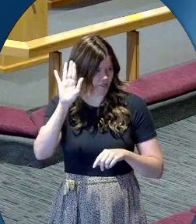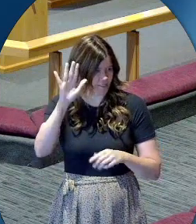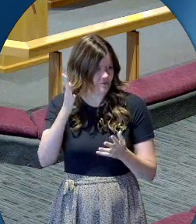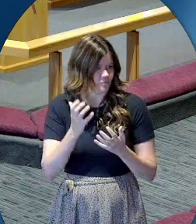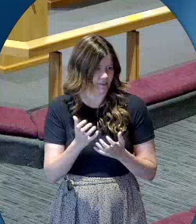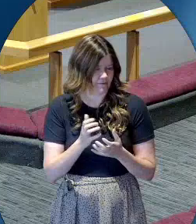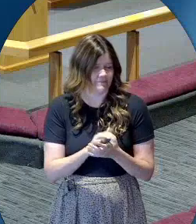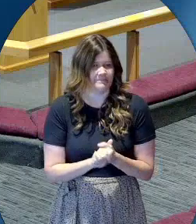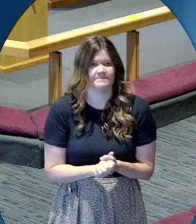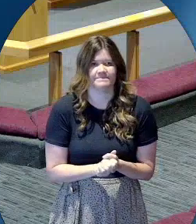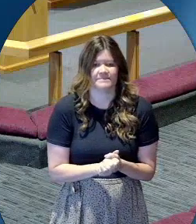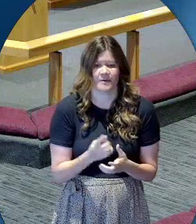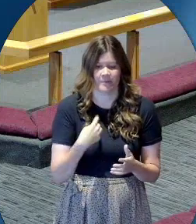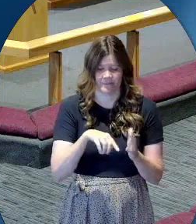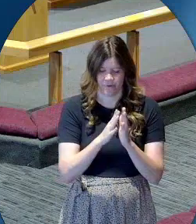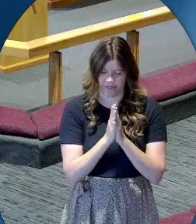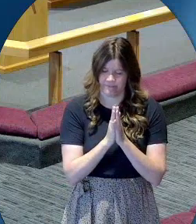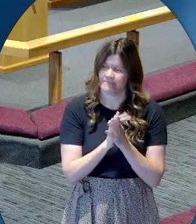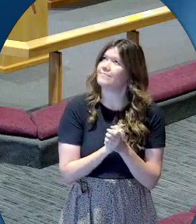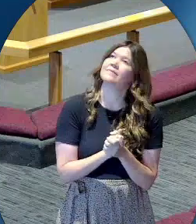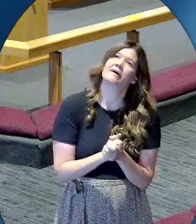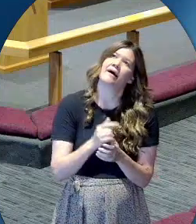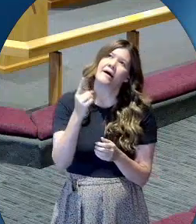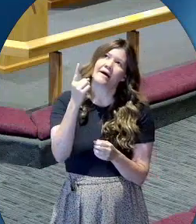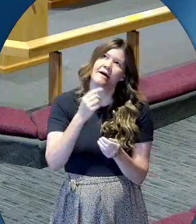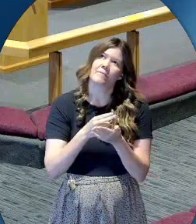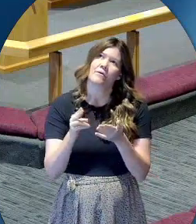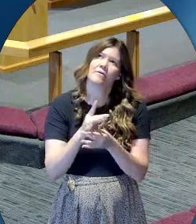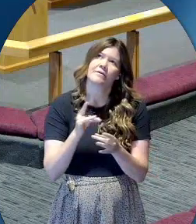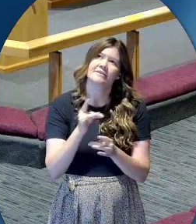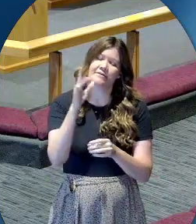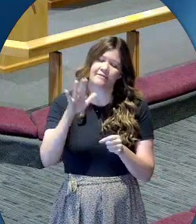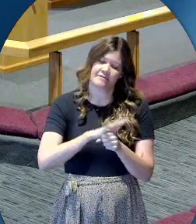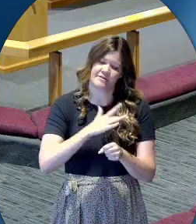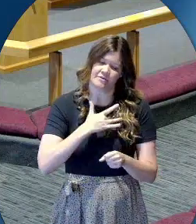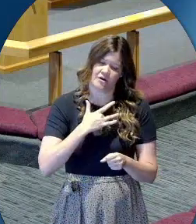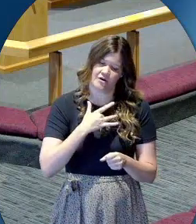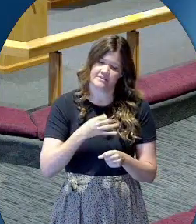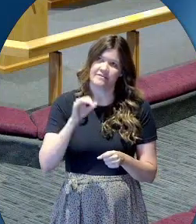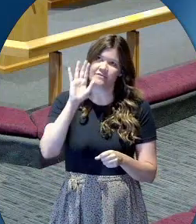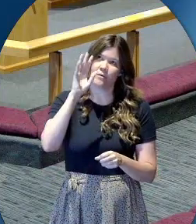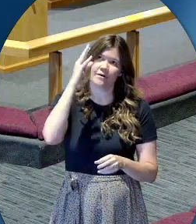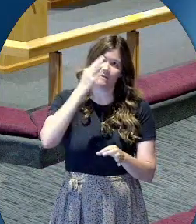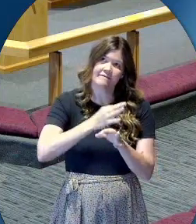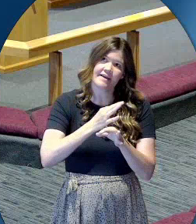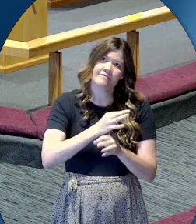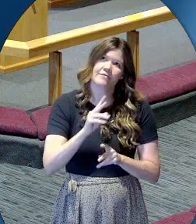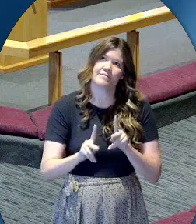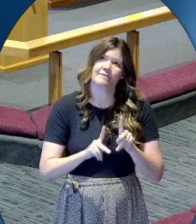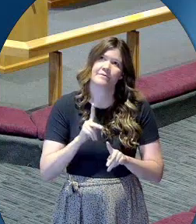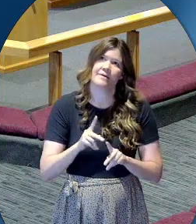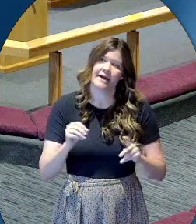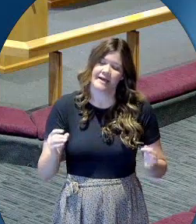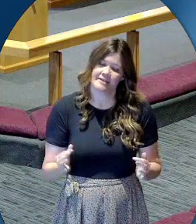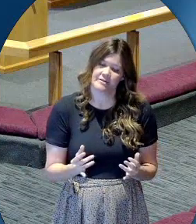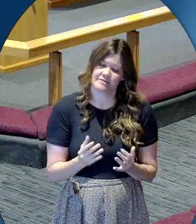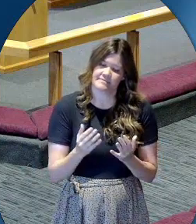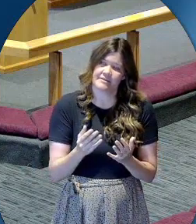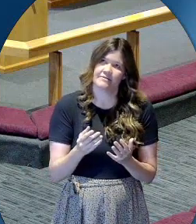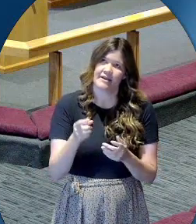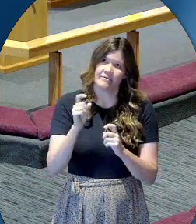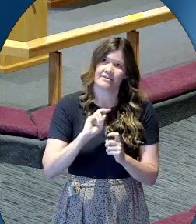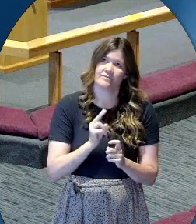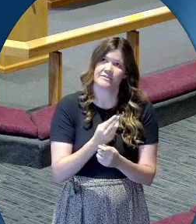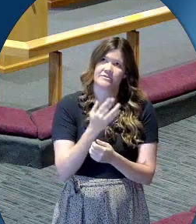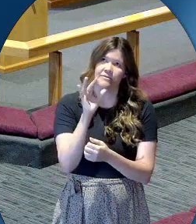Let us pray. Come, Holy Spirit, fill the hearts of your faithful and kindle in us the fire of your love, a